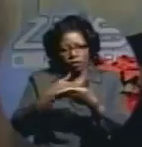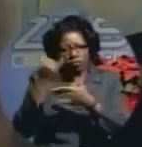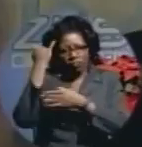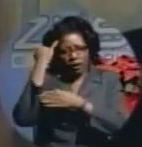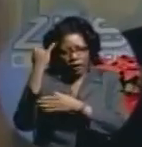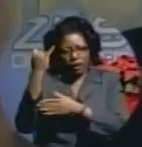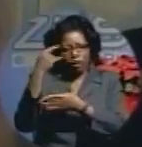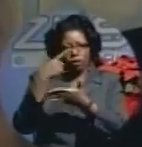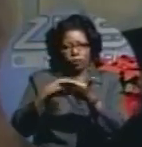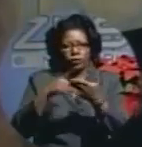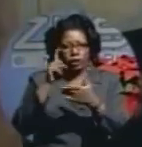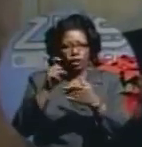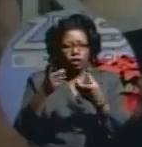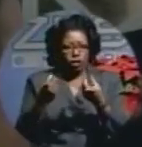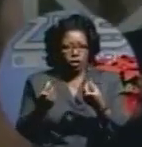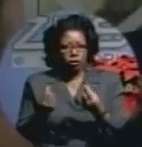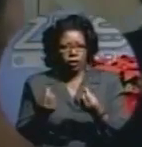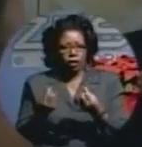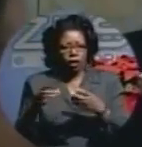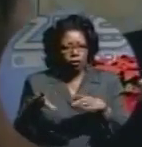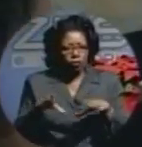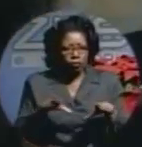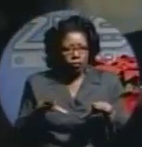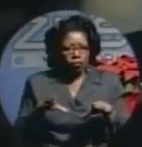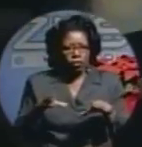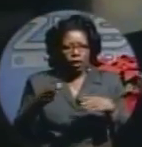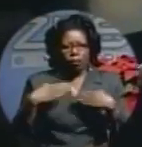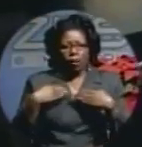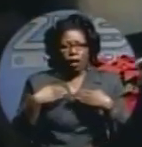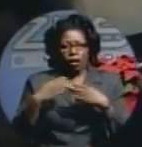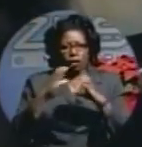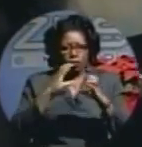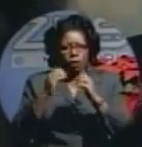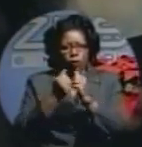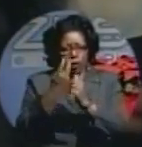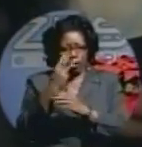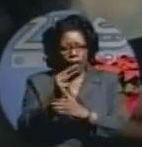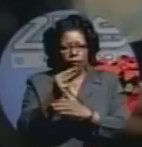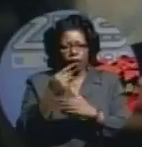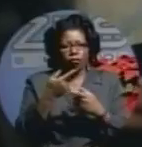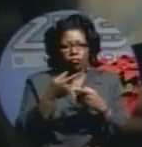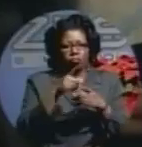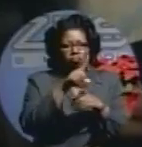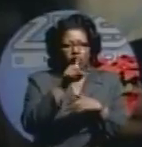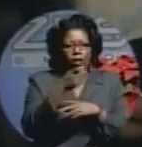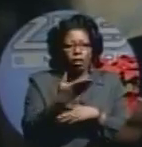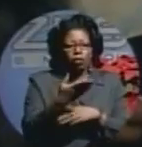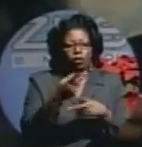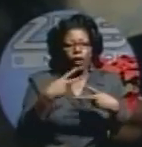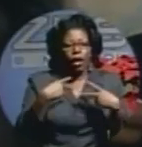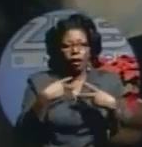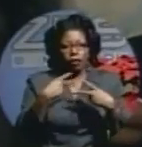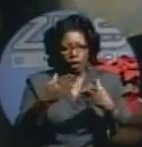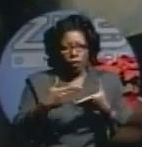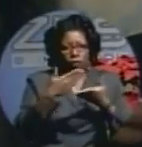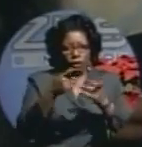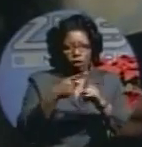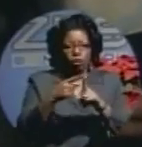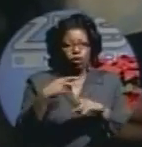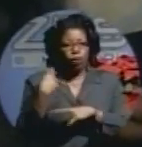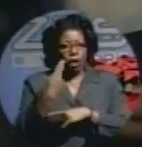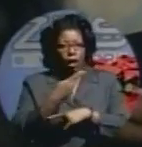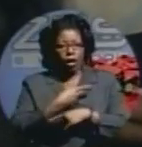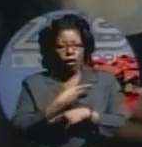be done. In my communication with them, I asked them that if they have a counter proposal to what we have, please present it to